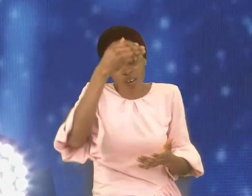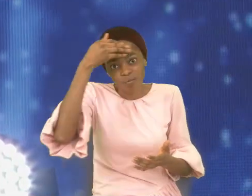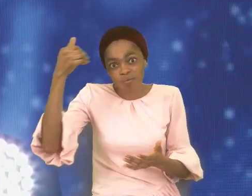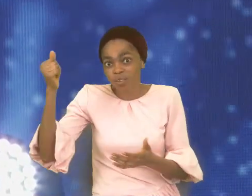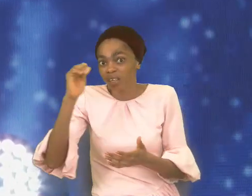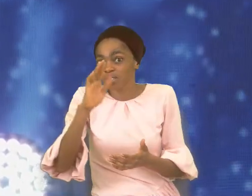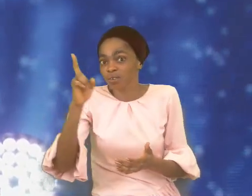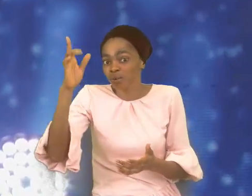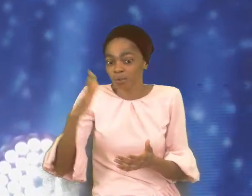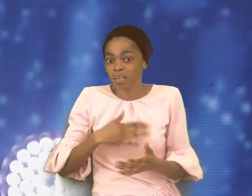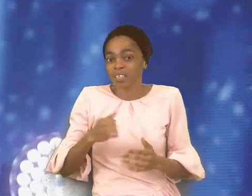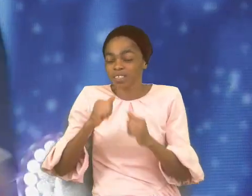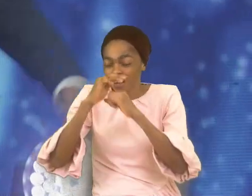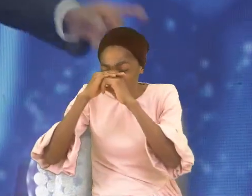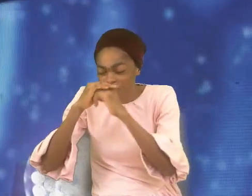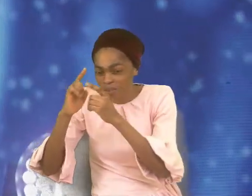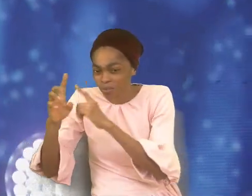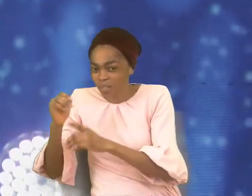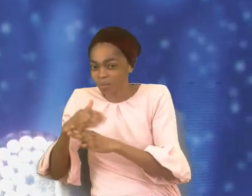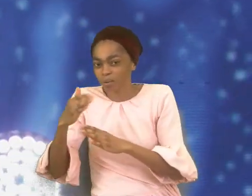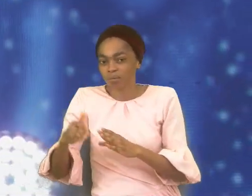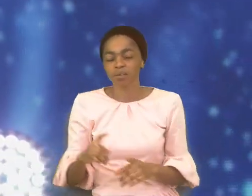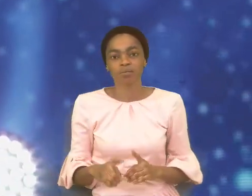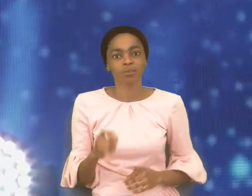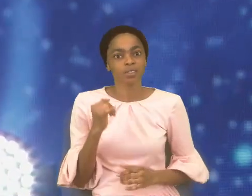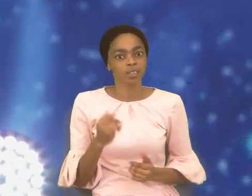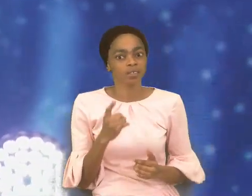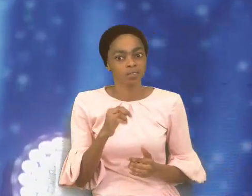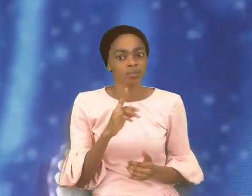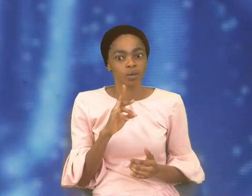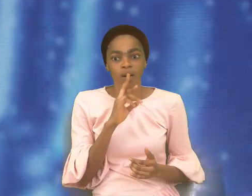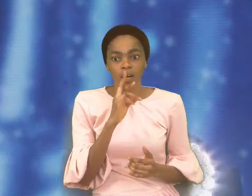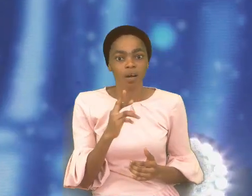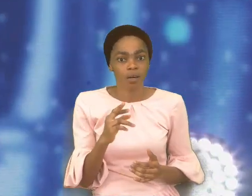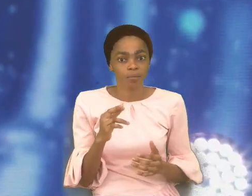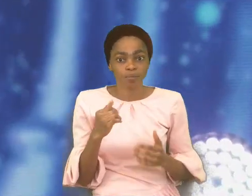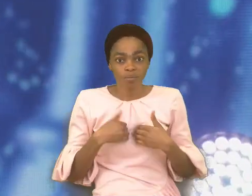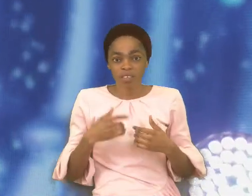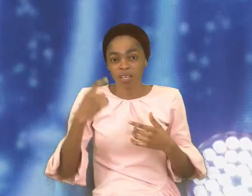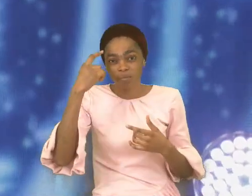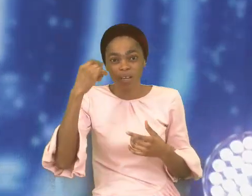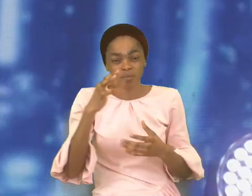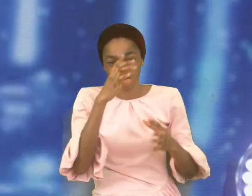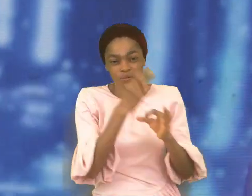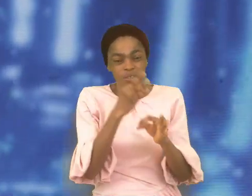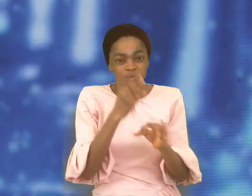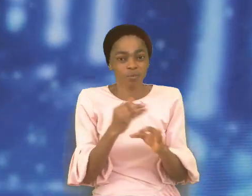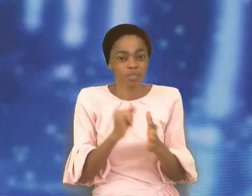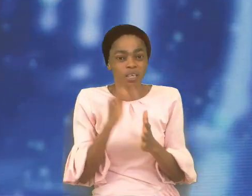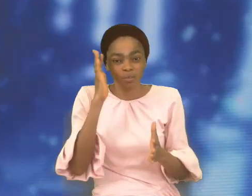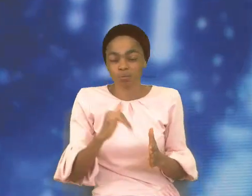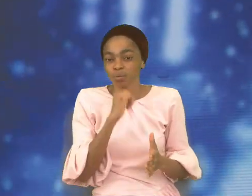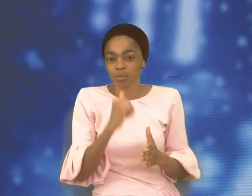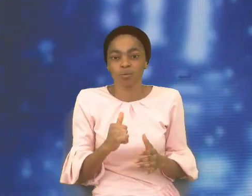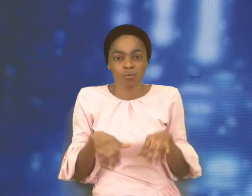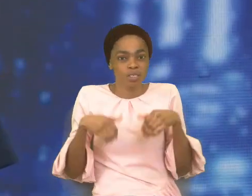the mind of the faithful, that you are not going to sell your conviction. You are not going to sell your